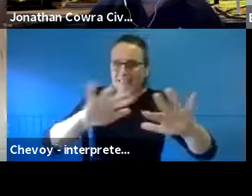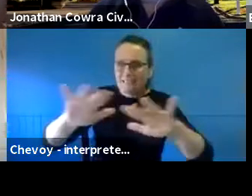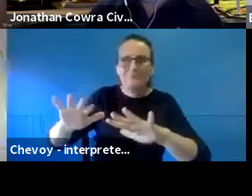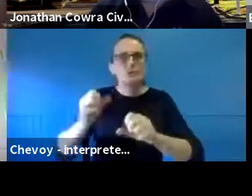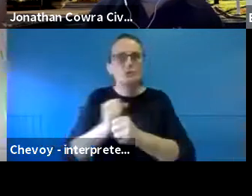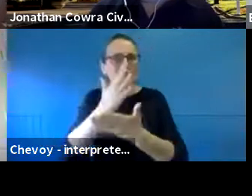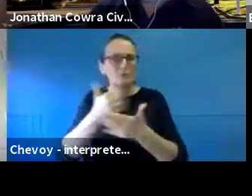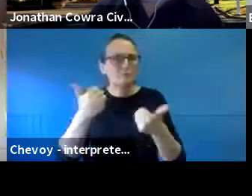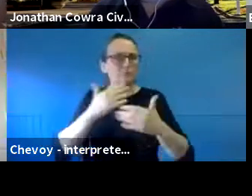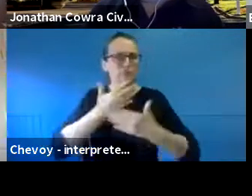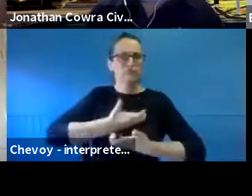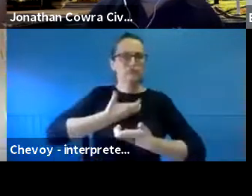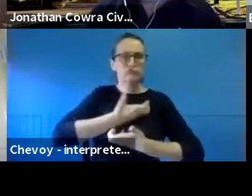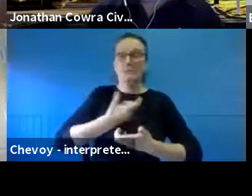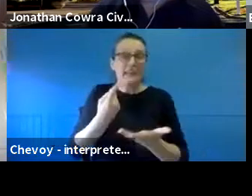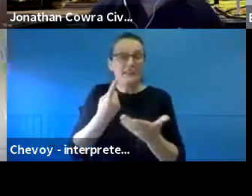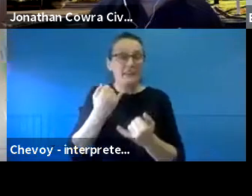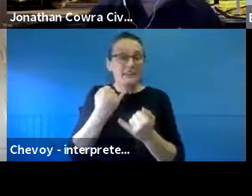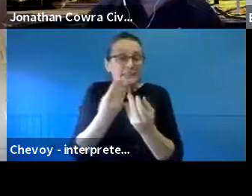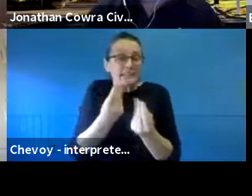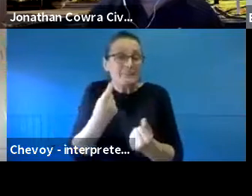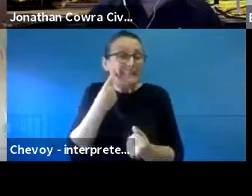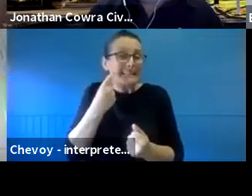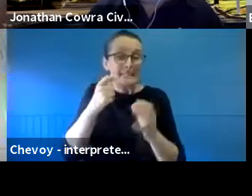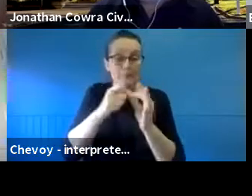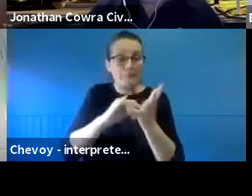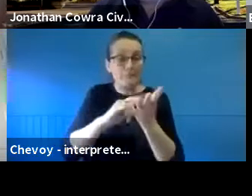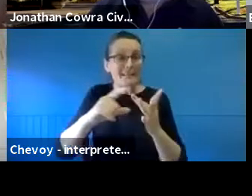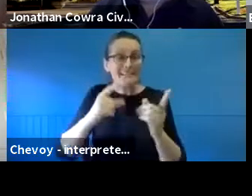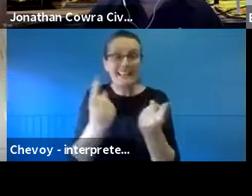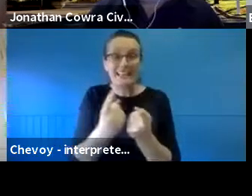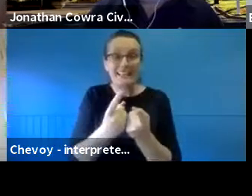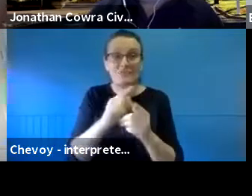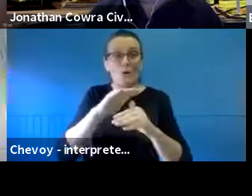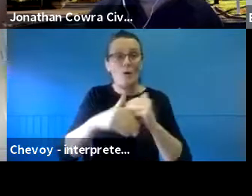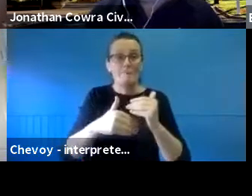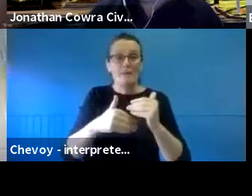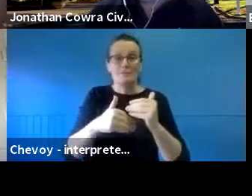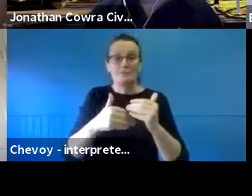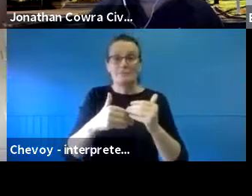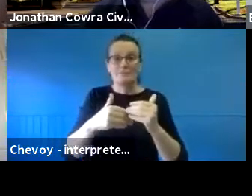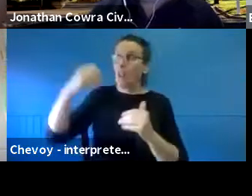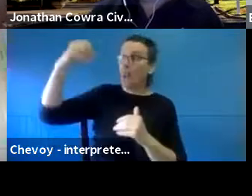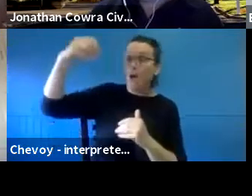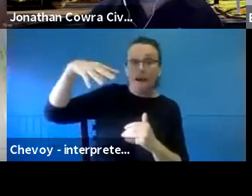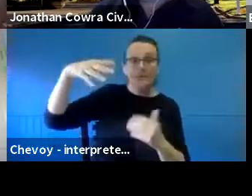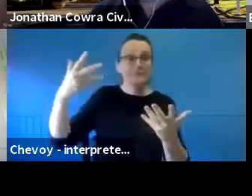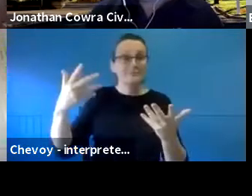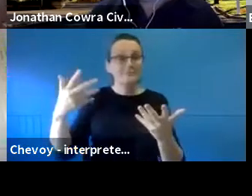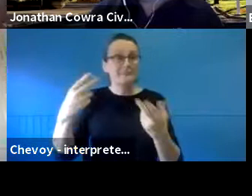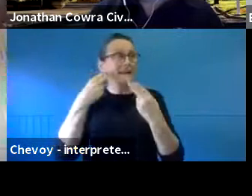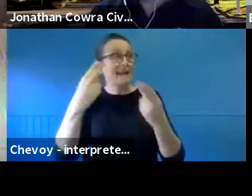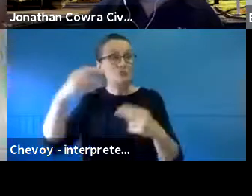and even really basic things like where you should position yourself in relation to the natural lighting in your room, for